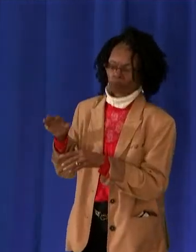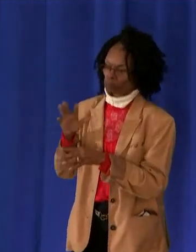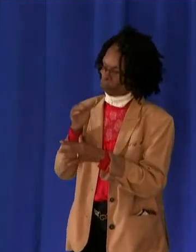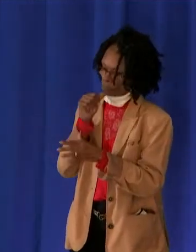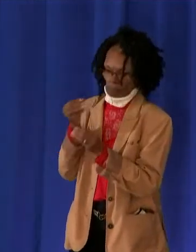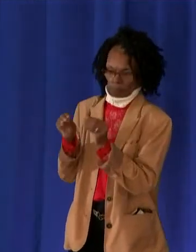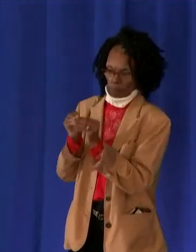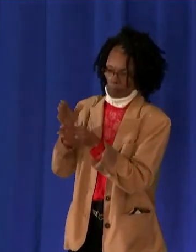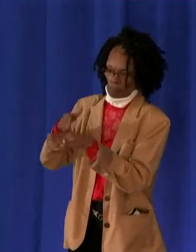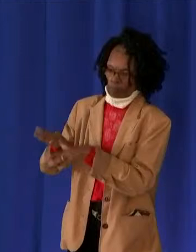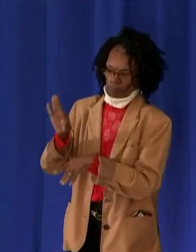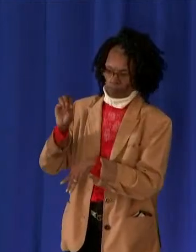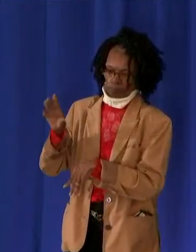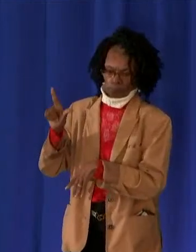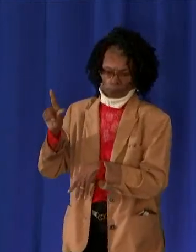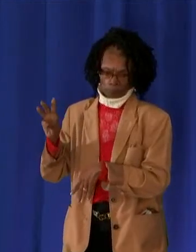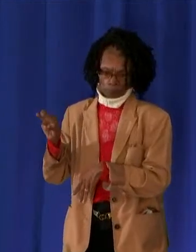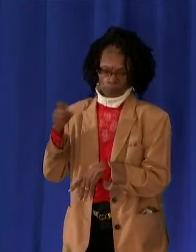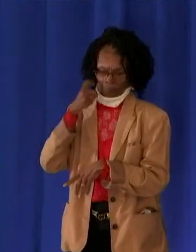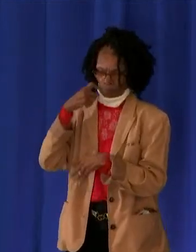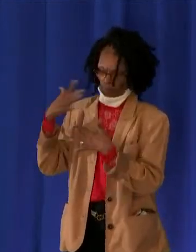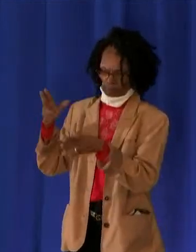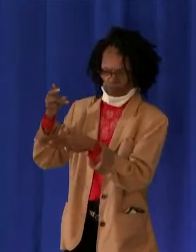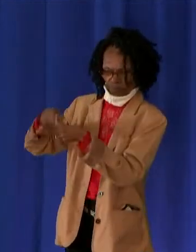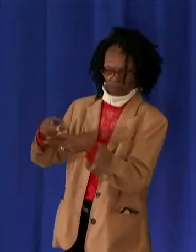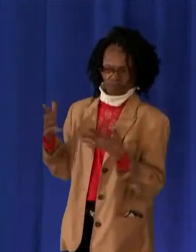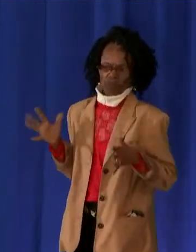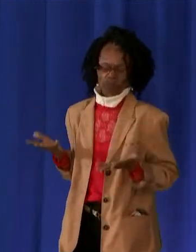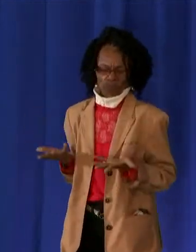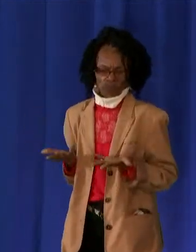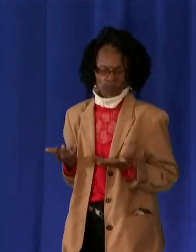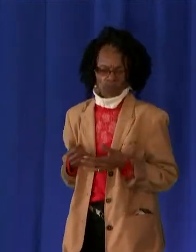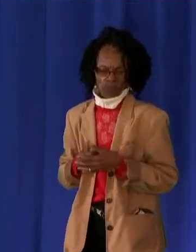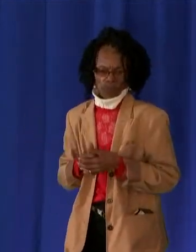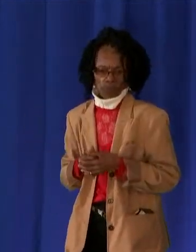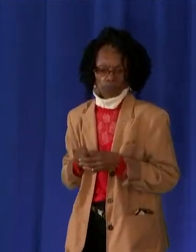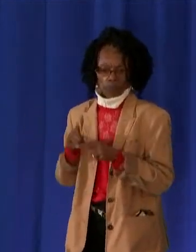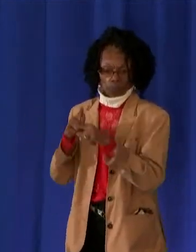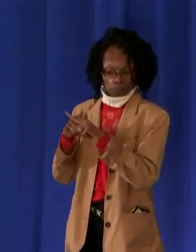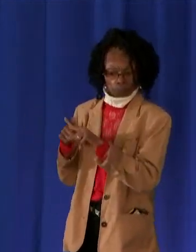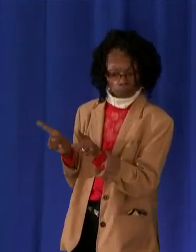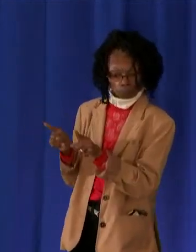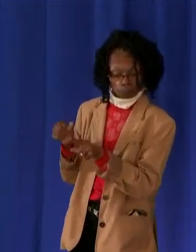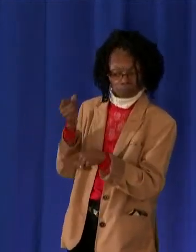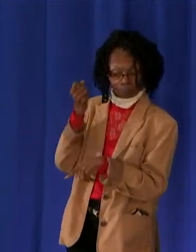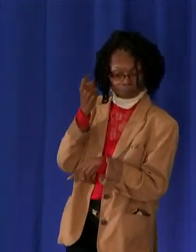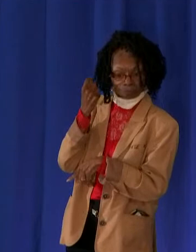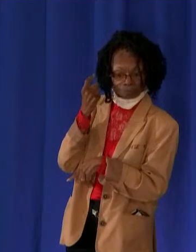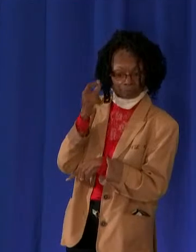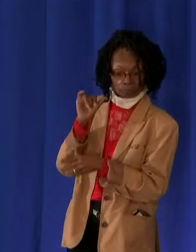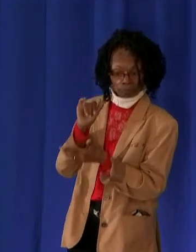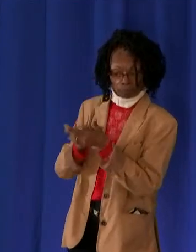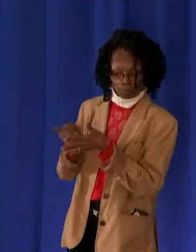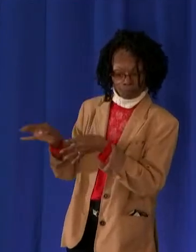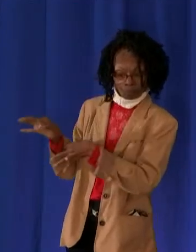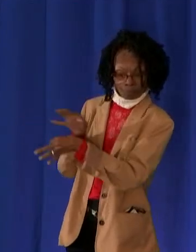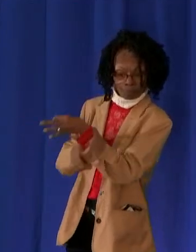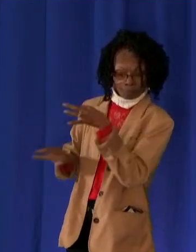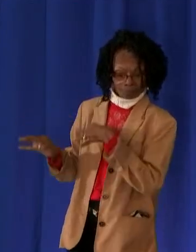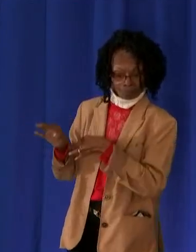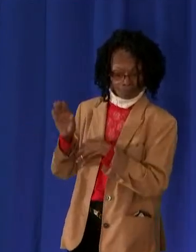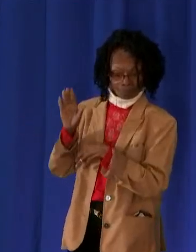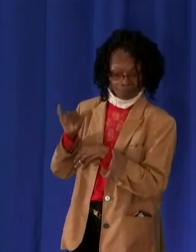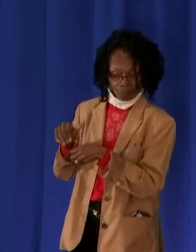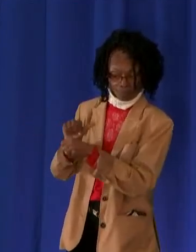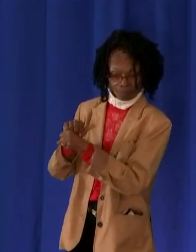firehouse testing sites after February 26th, as we mentioned, but that is replaced by the